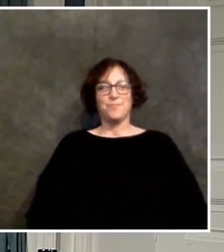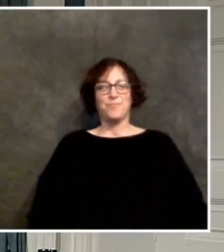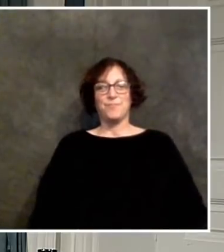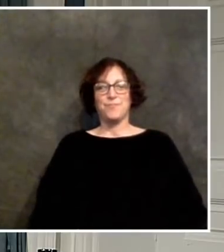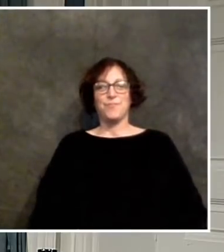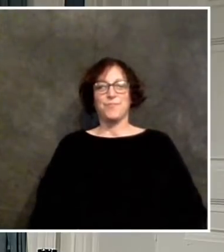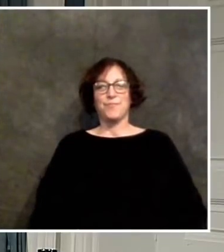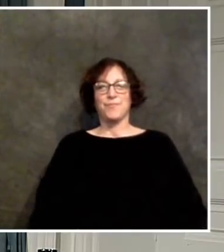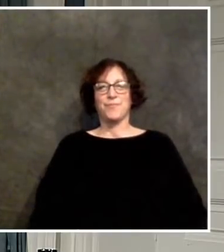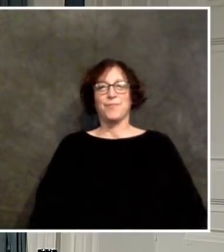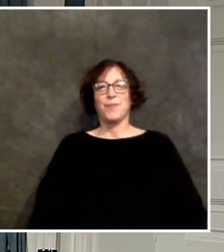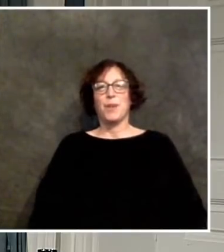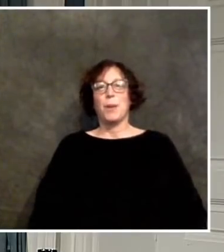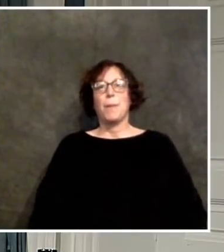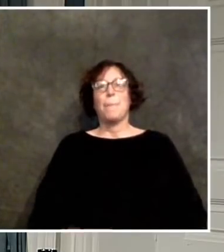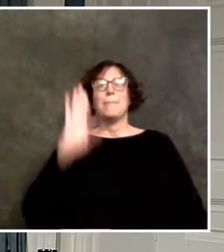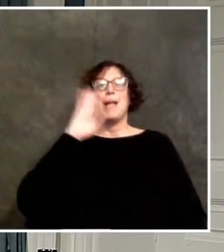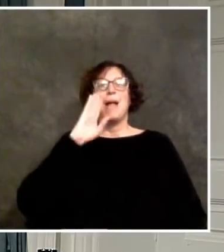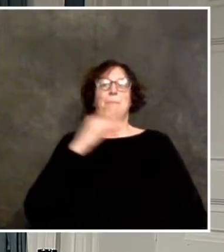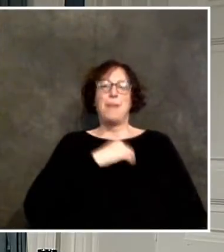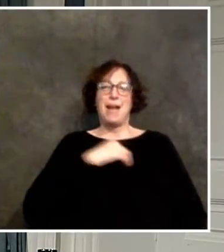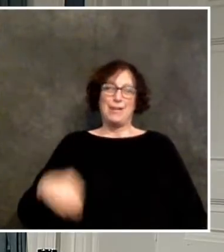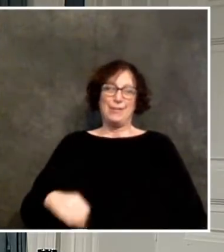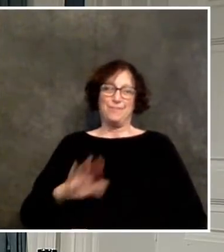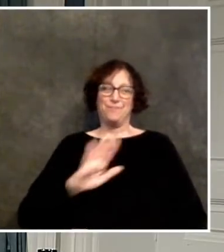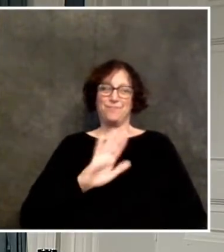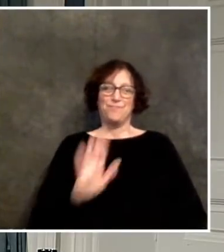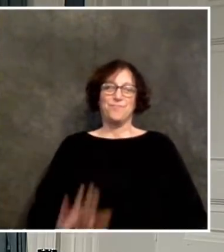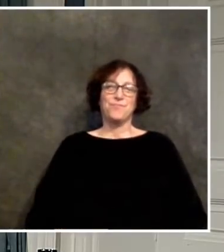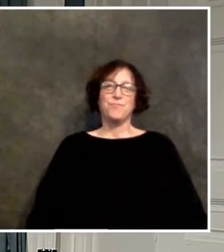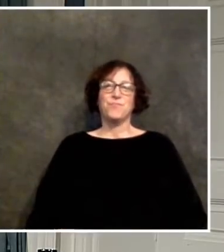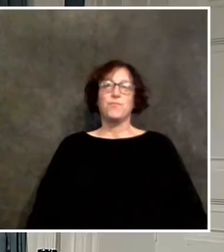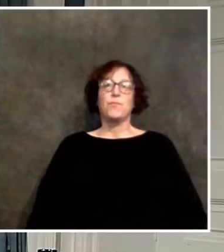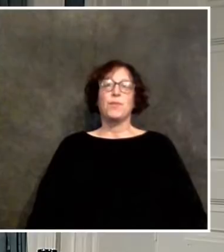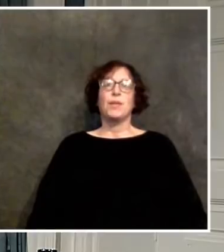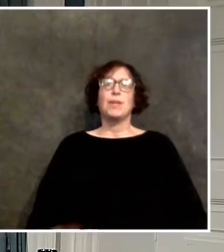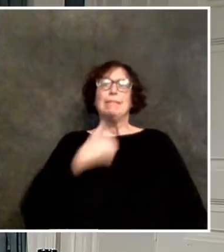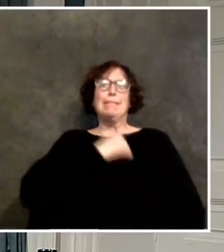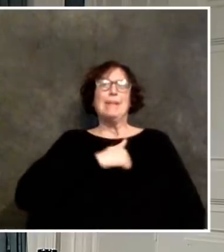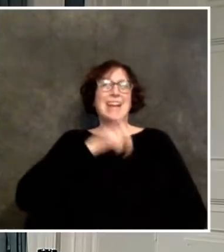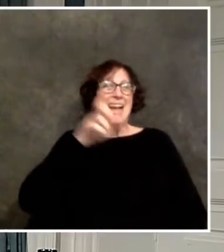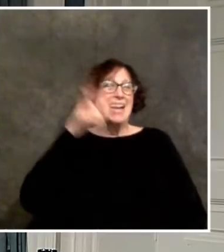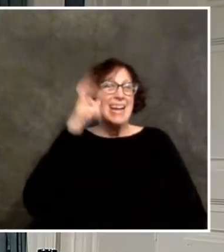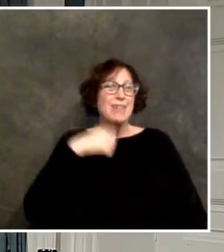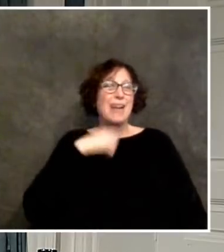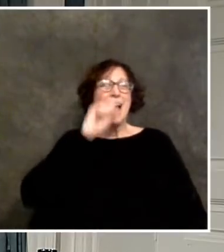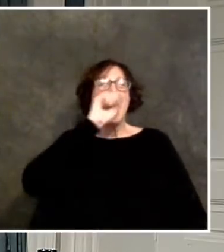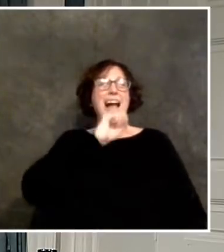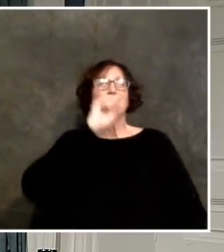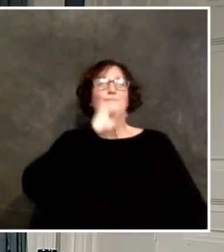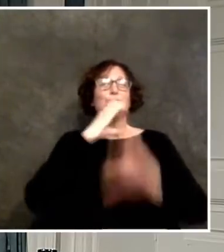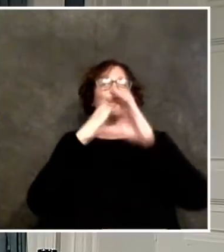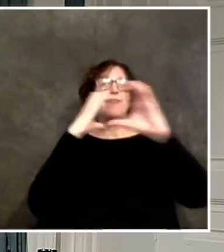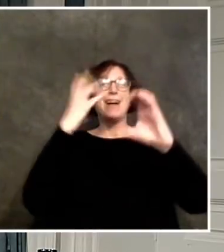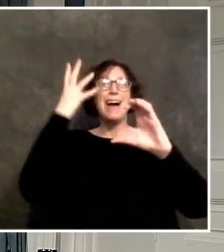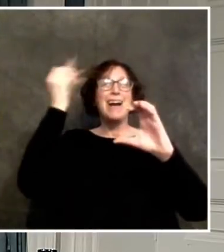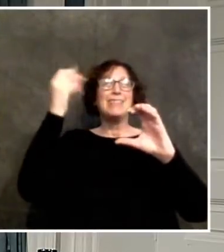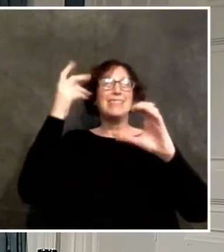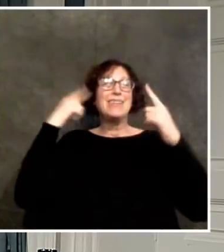Hey, Mr. Mayor, there's a ice cream truck in the background. Sorry about that. Okay, that's a good thing. That's a positive sign, Jeff.